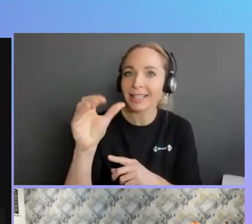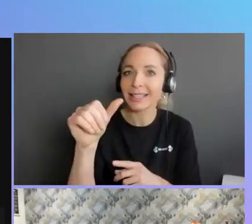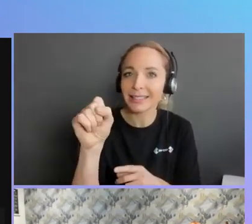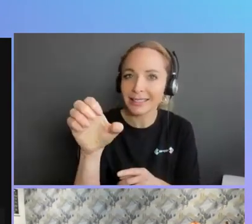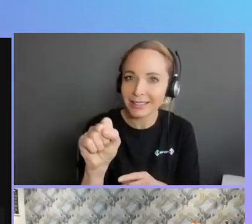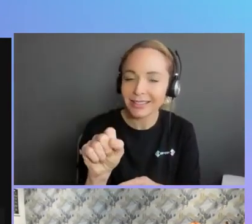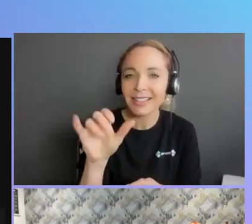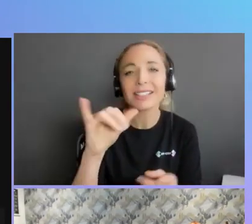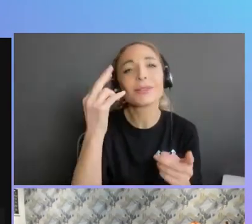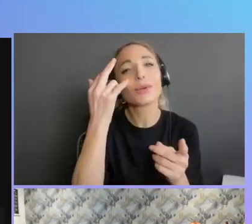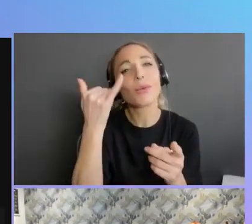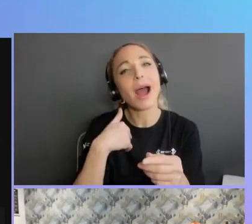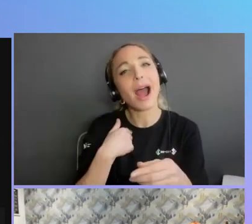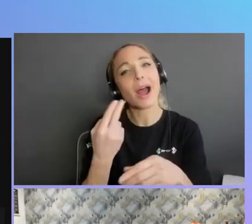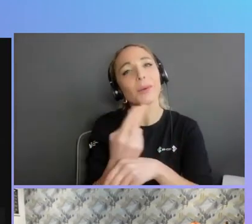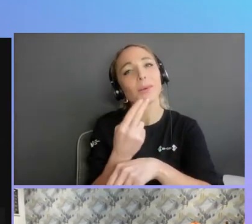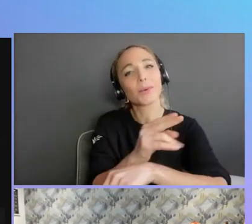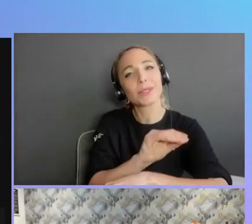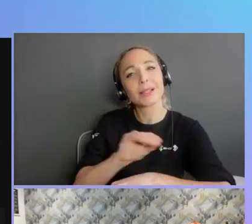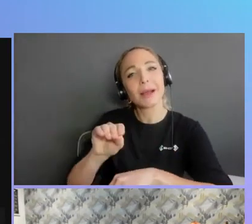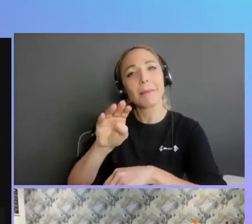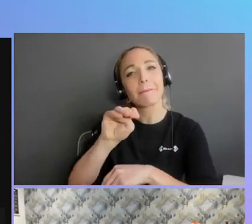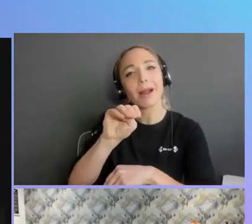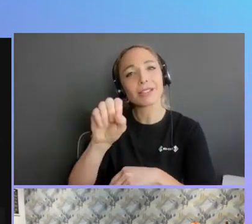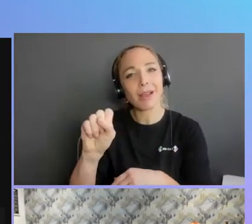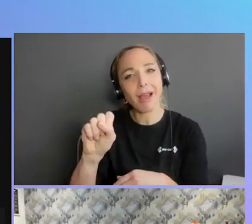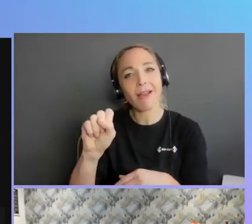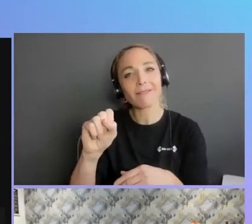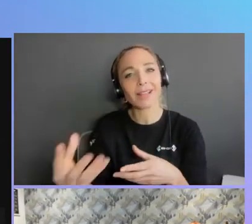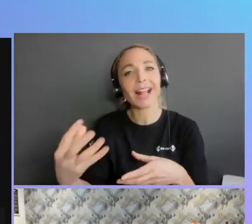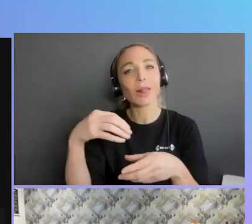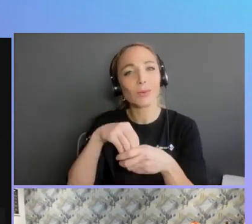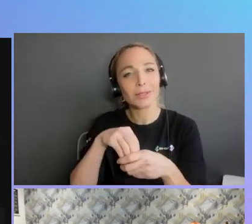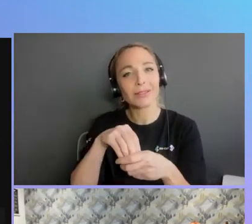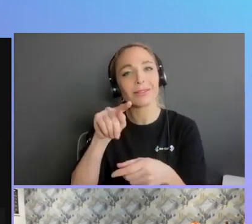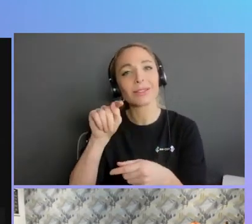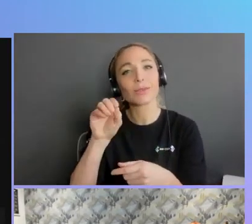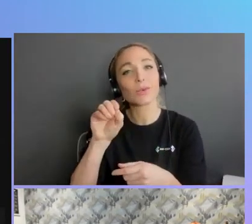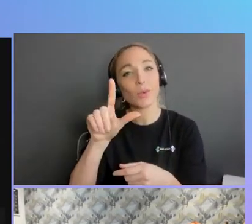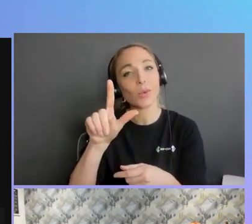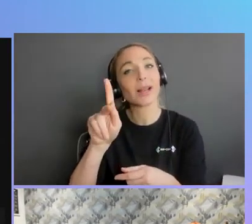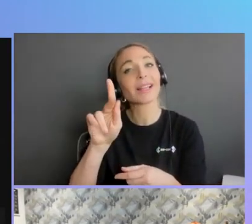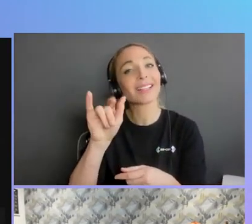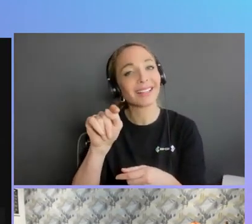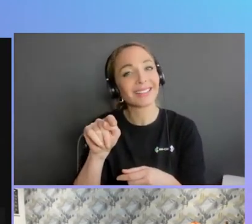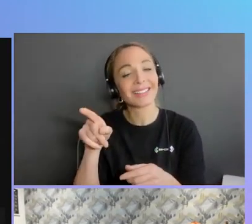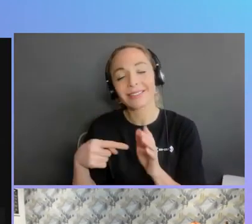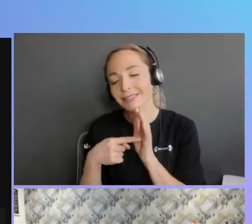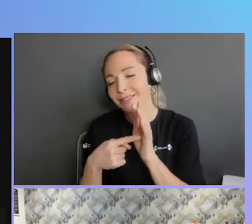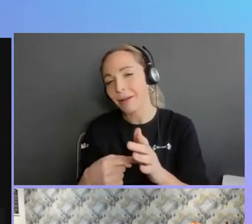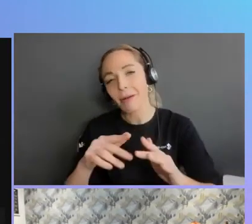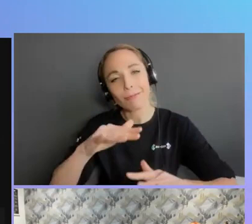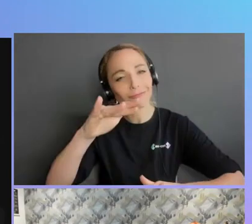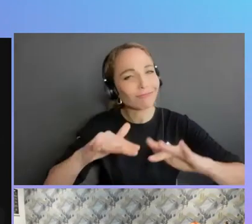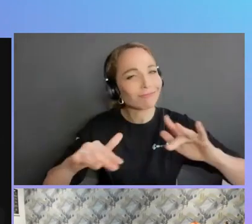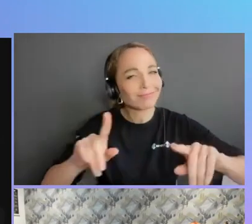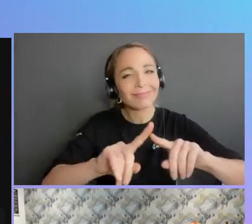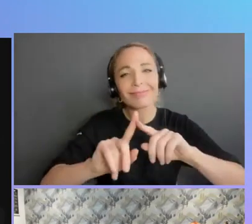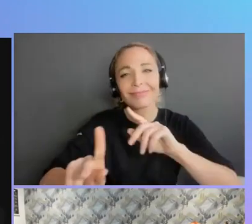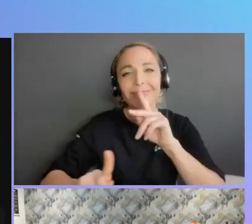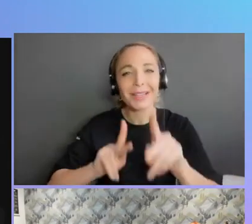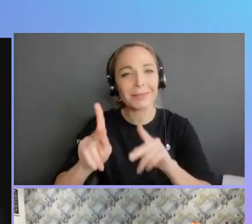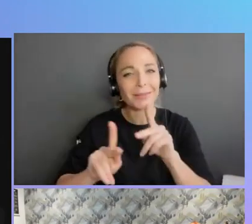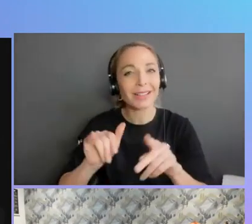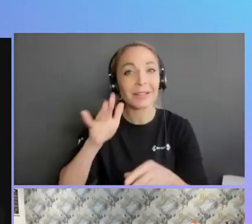Inclusive Toolkit, and it shows a wide range of people to convey the diversity of users. By the